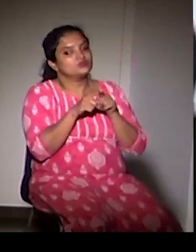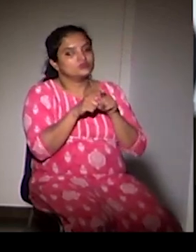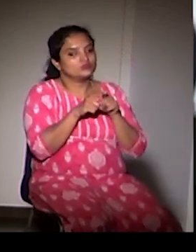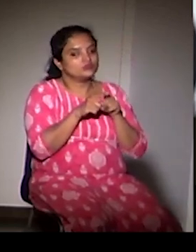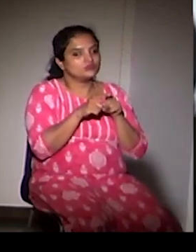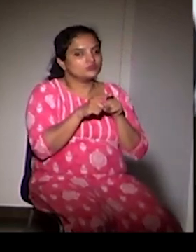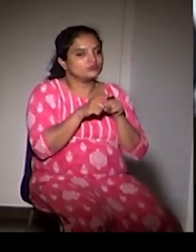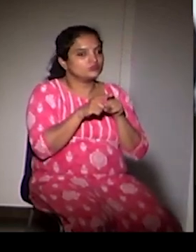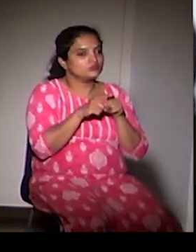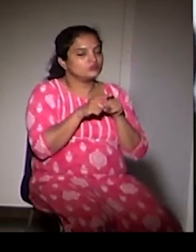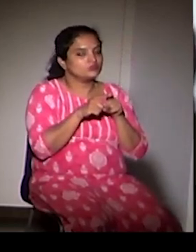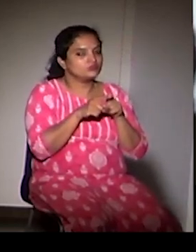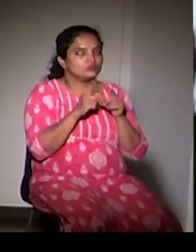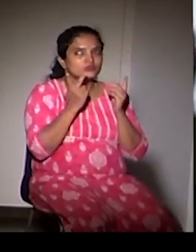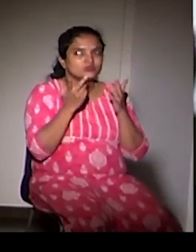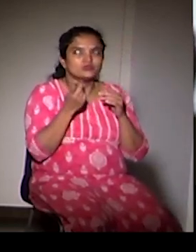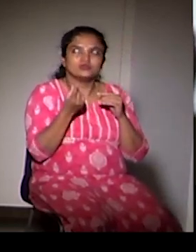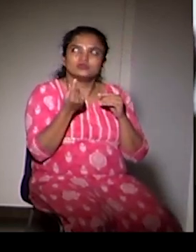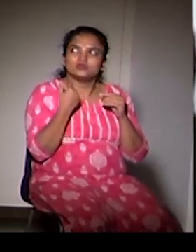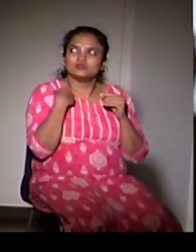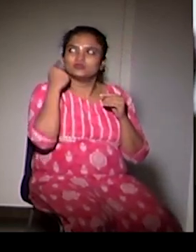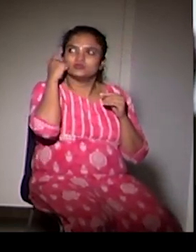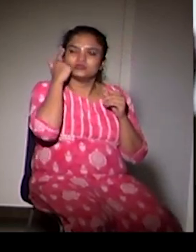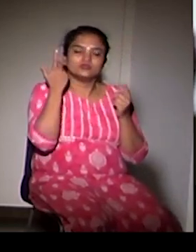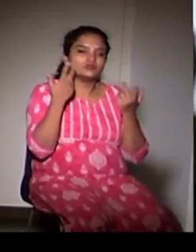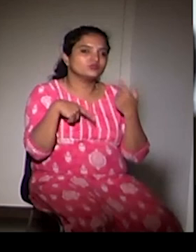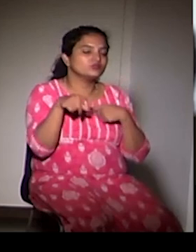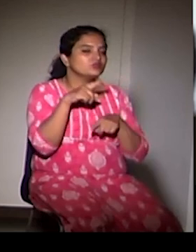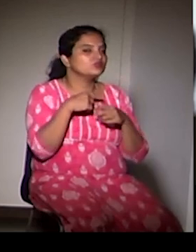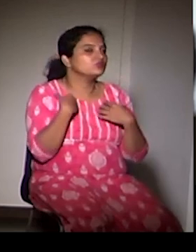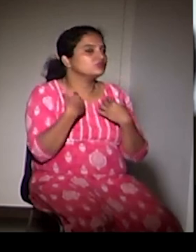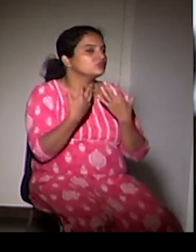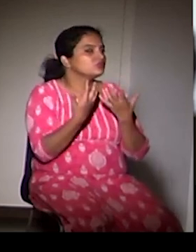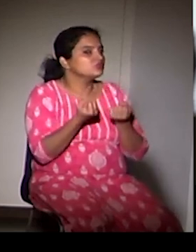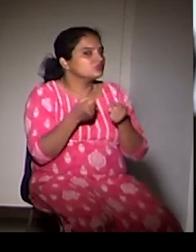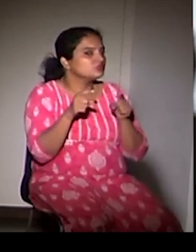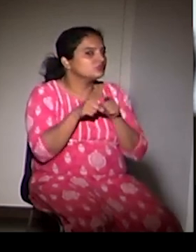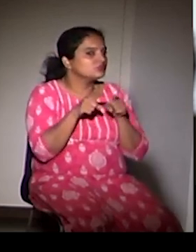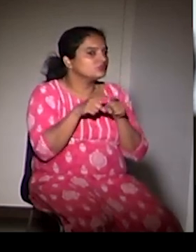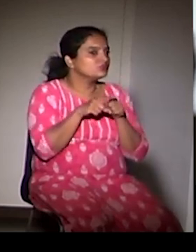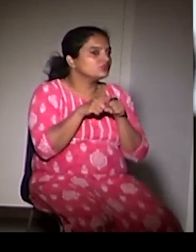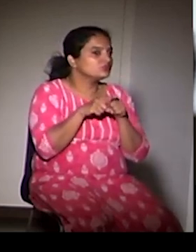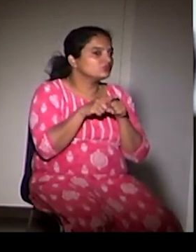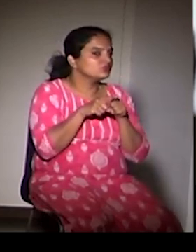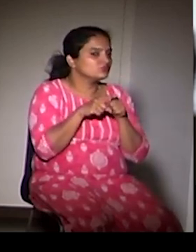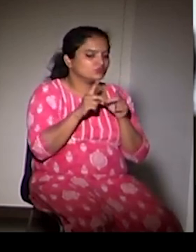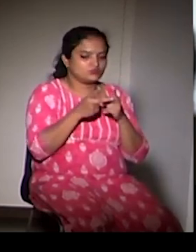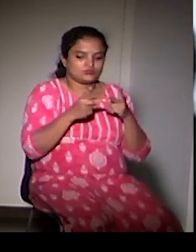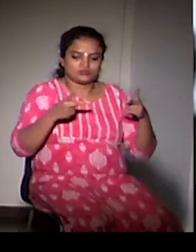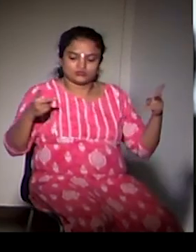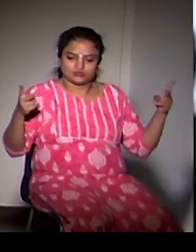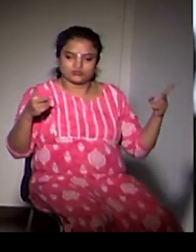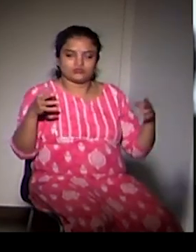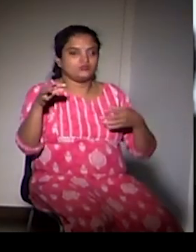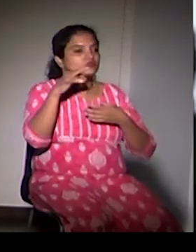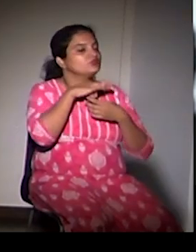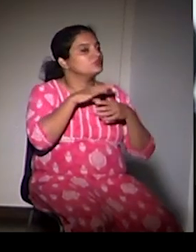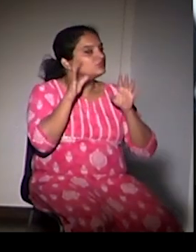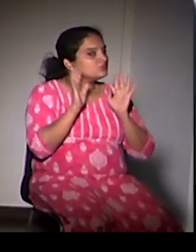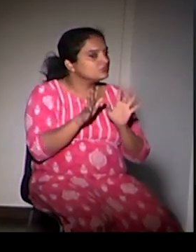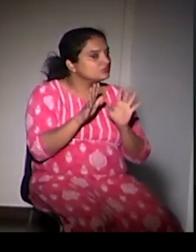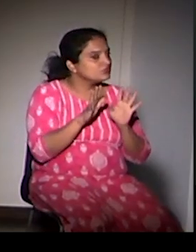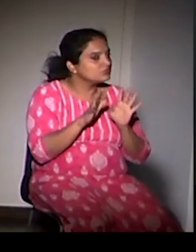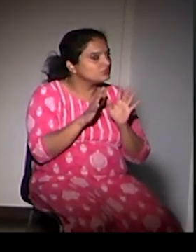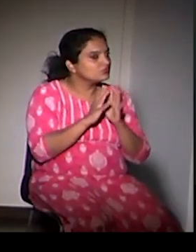thing, but quite quickly there was a need to bring in a little bit of variety to the tiles.